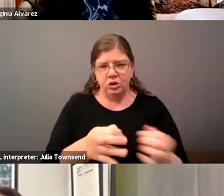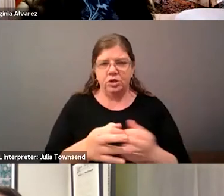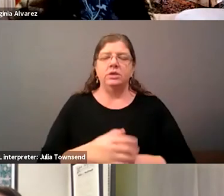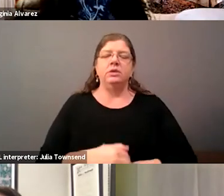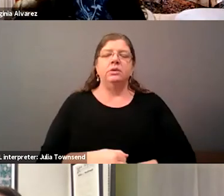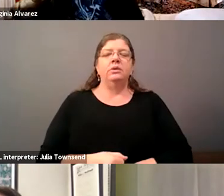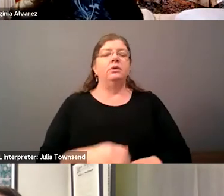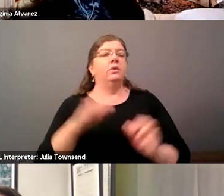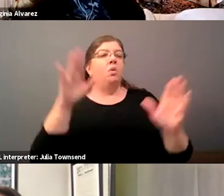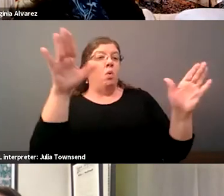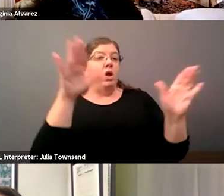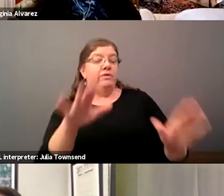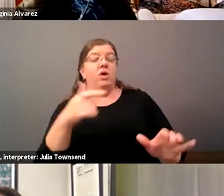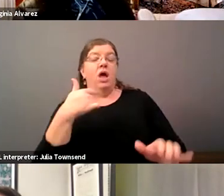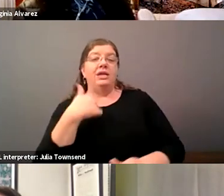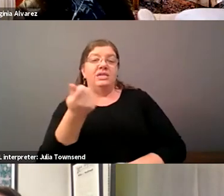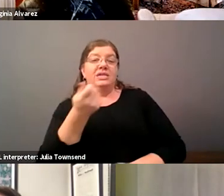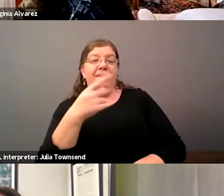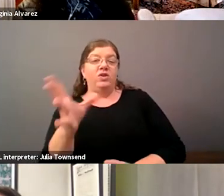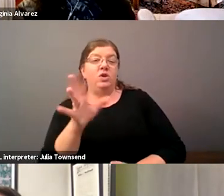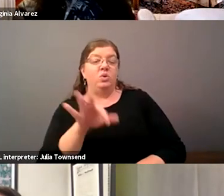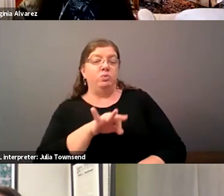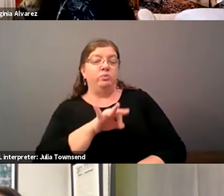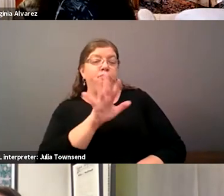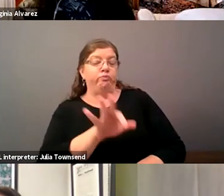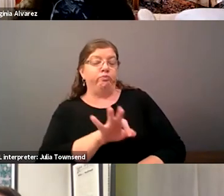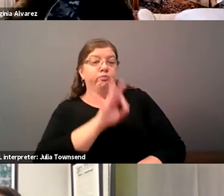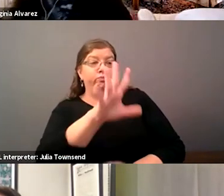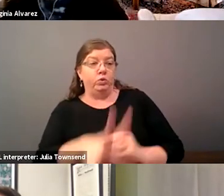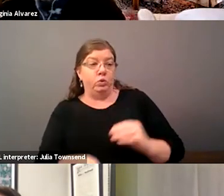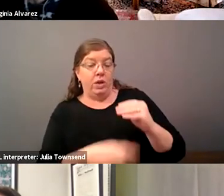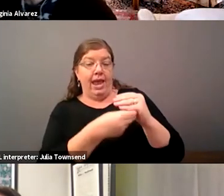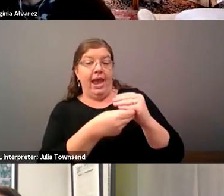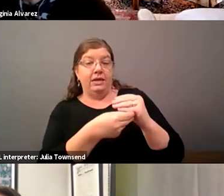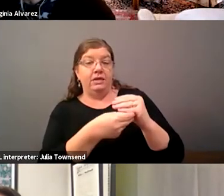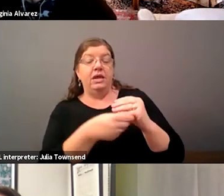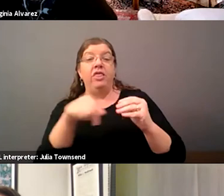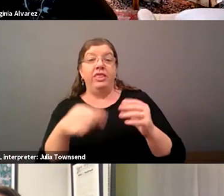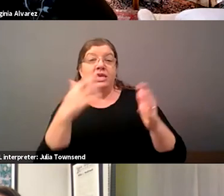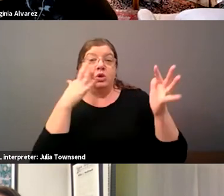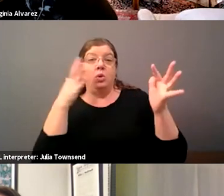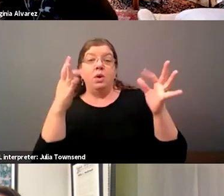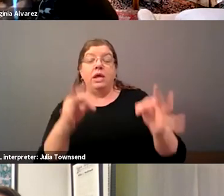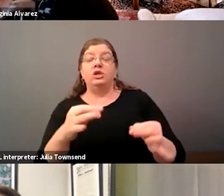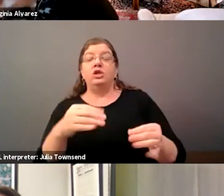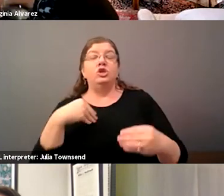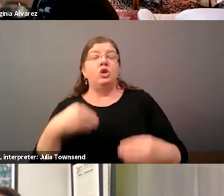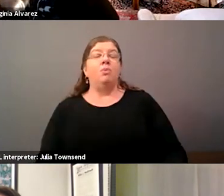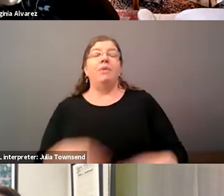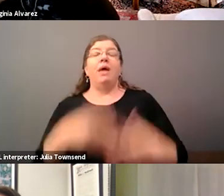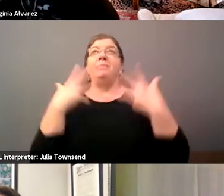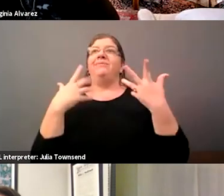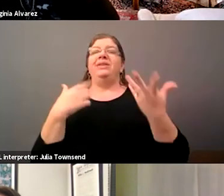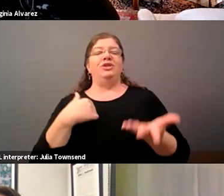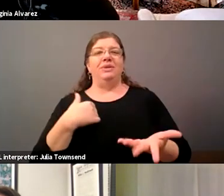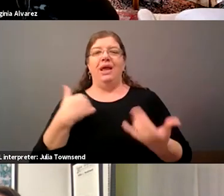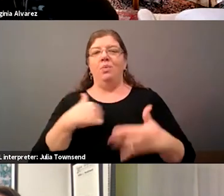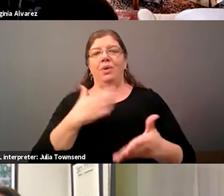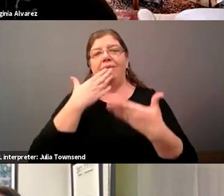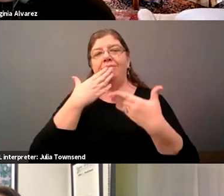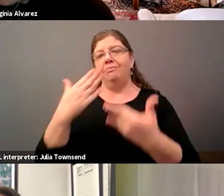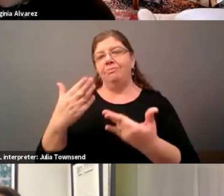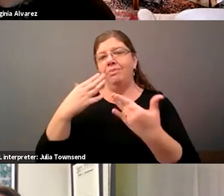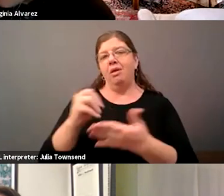um i just have a couple cents to add that uh first of all this resolution is so uplifting to me and i'm really grateful that miss